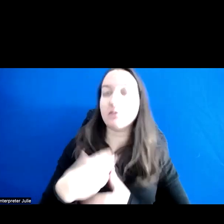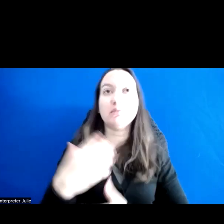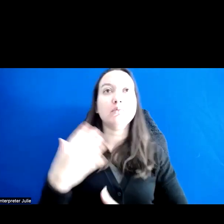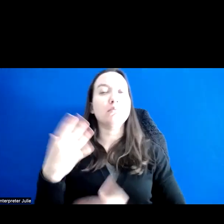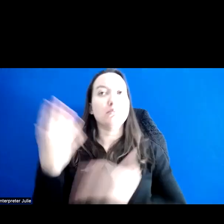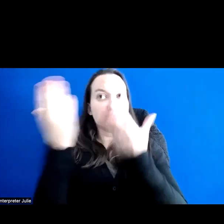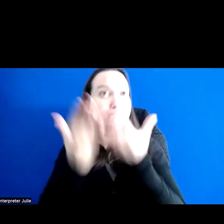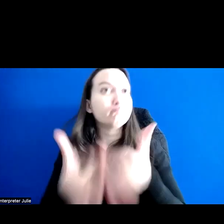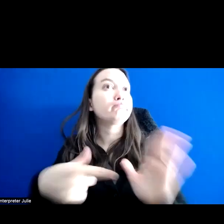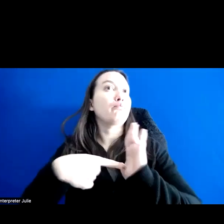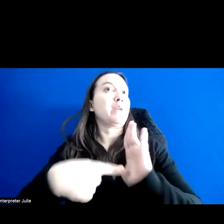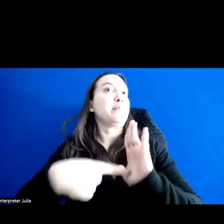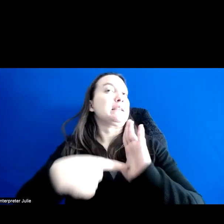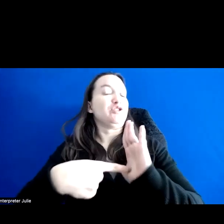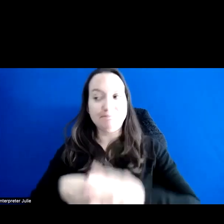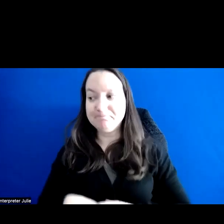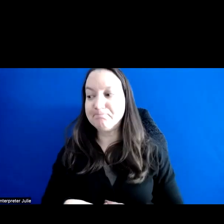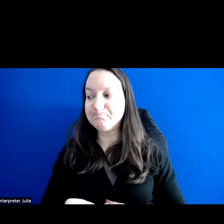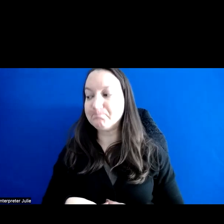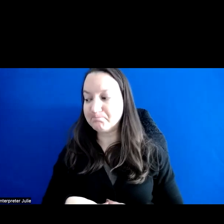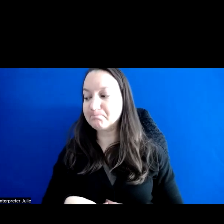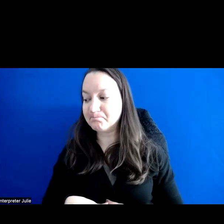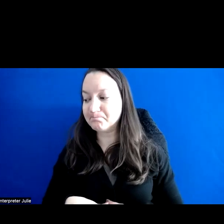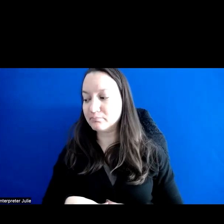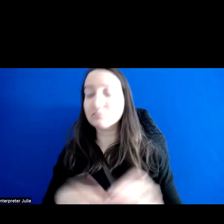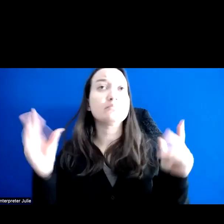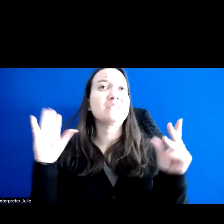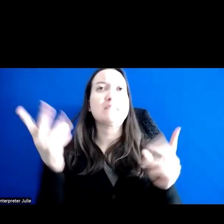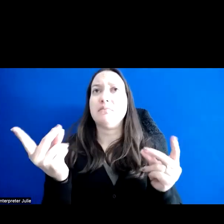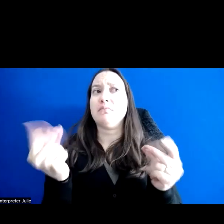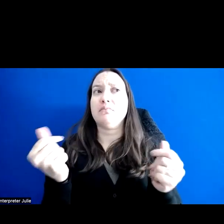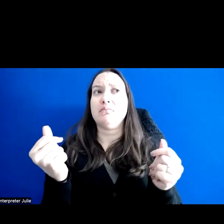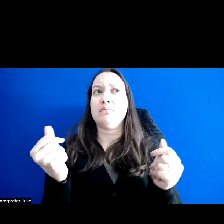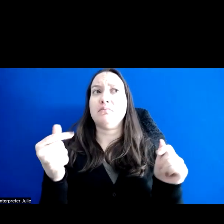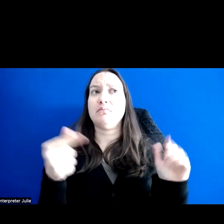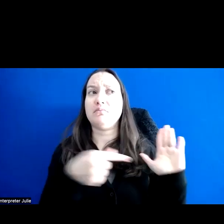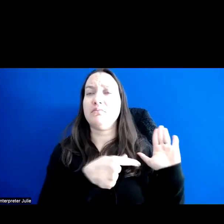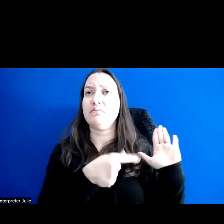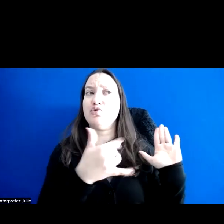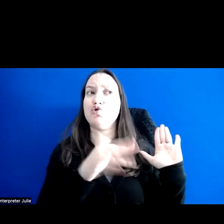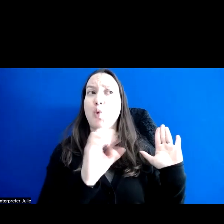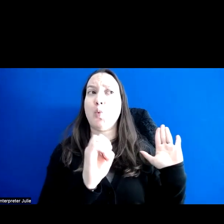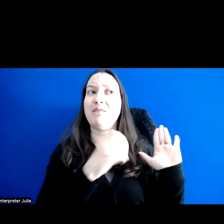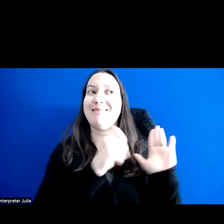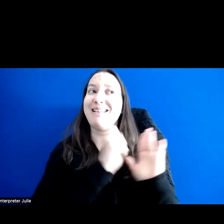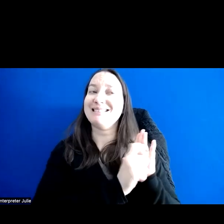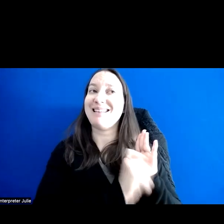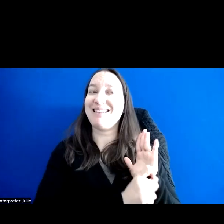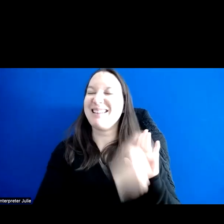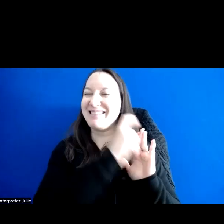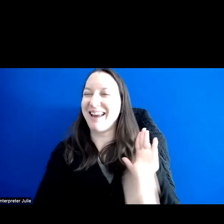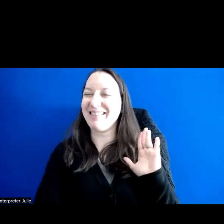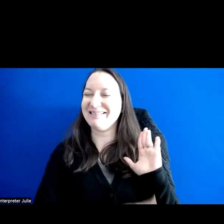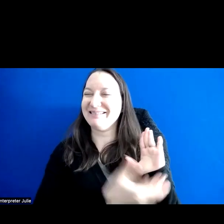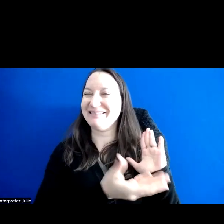wider representational issues. And immediately, Jo's essay in the catalogue